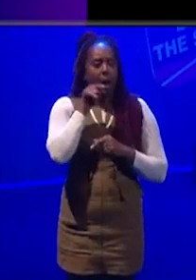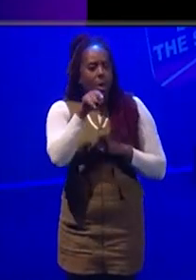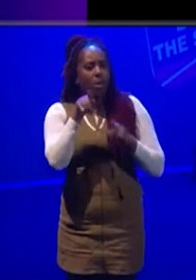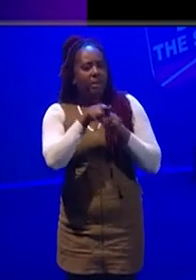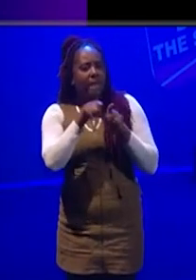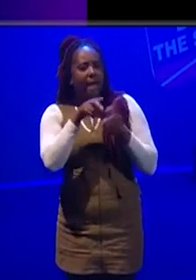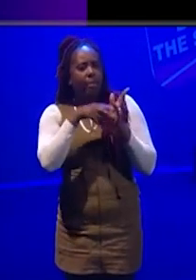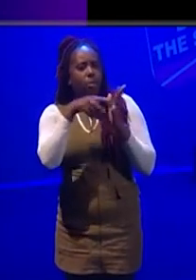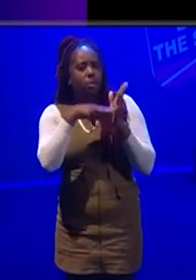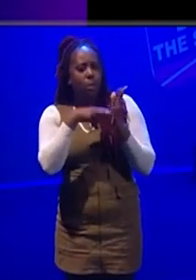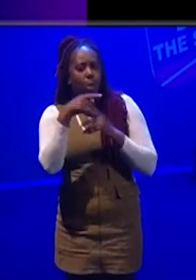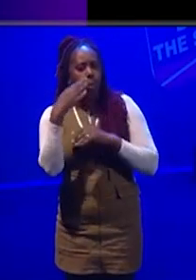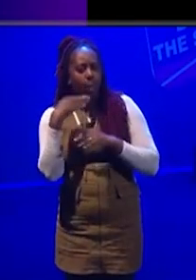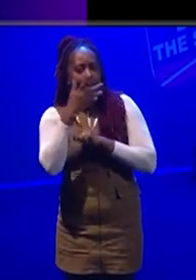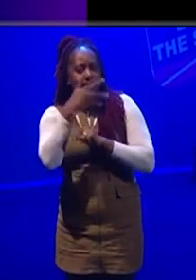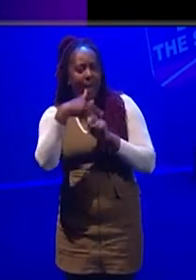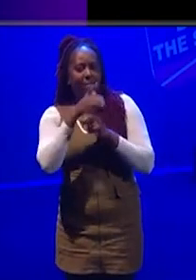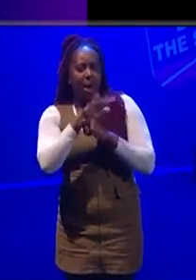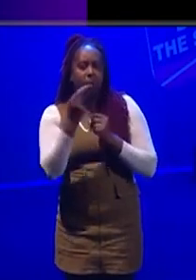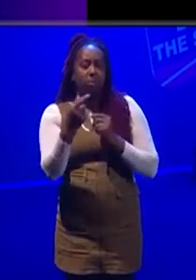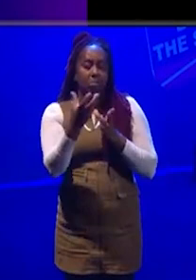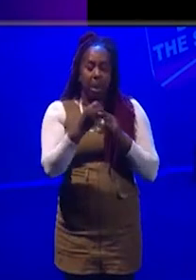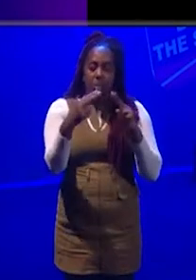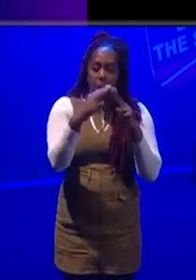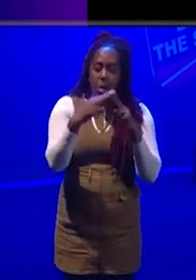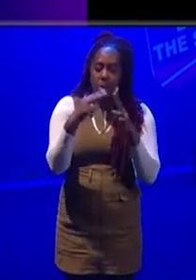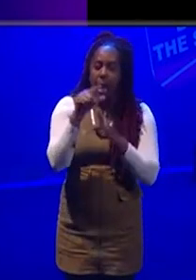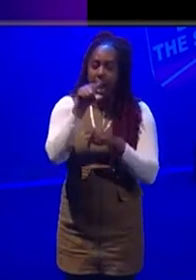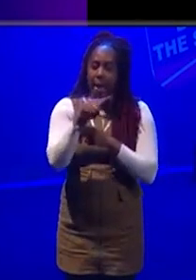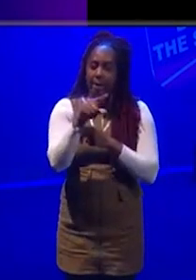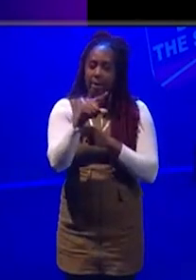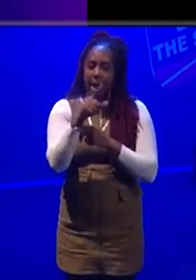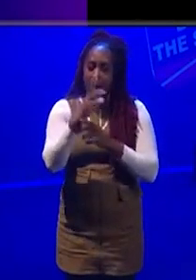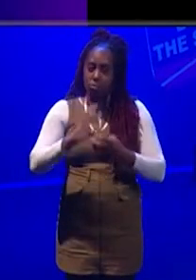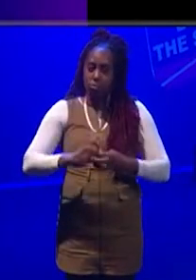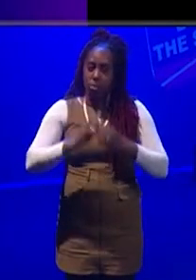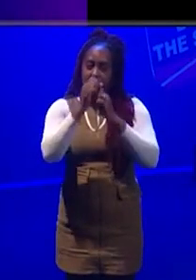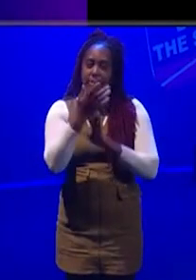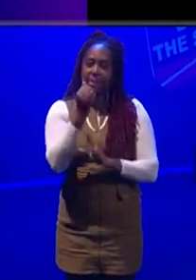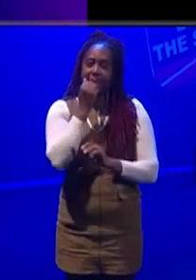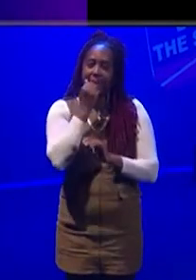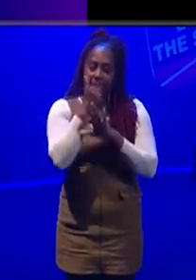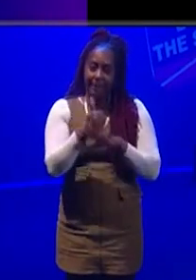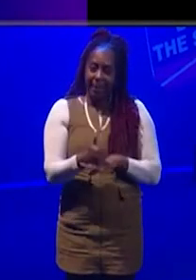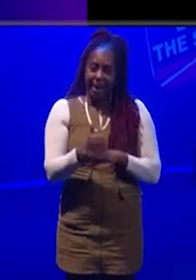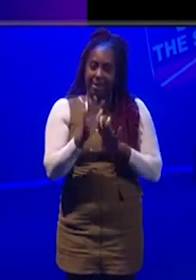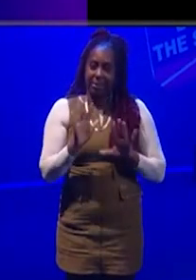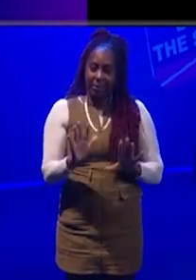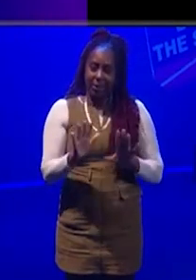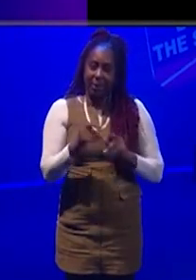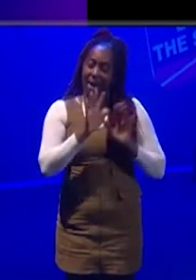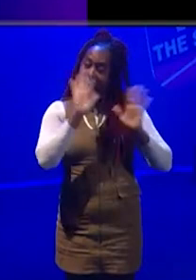from a non-white global majority background, she kept in contact and grew this database over time. So as I said, I'm